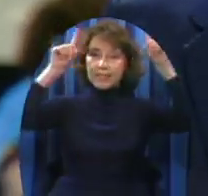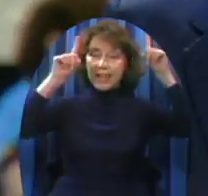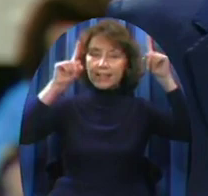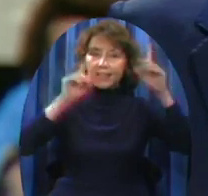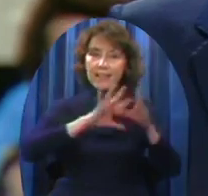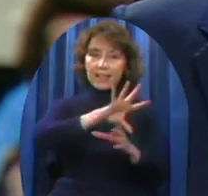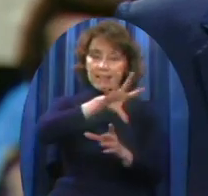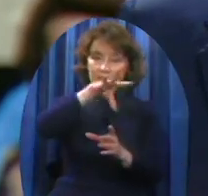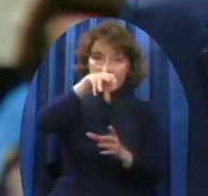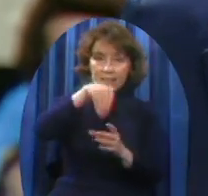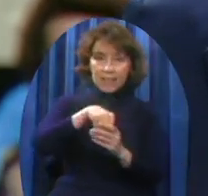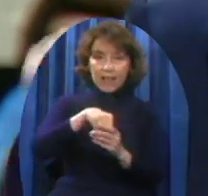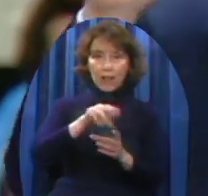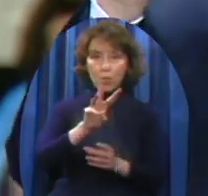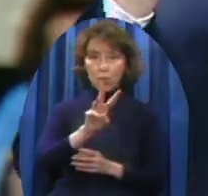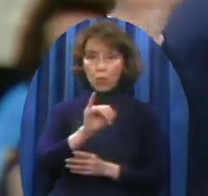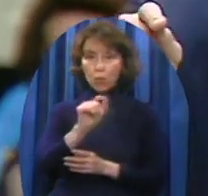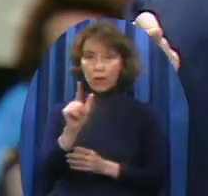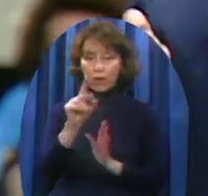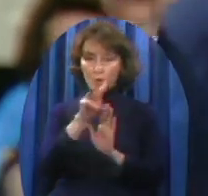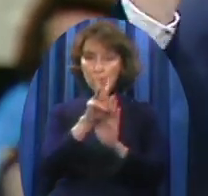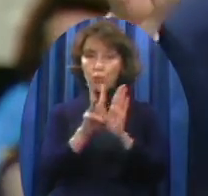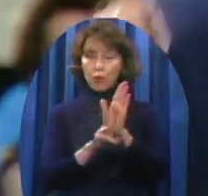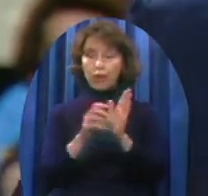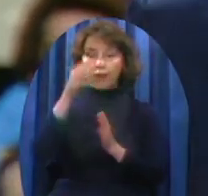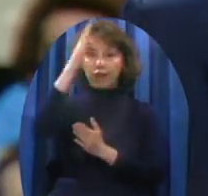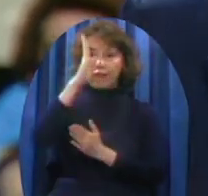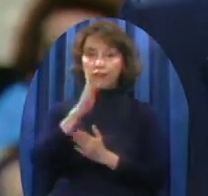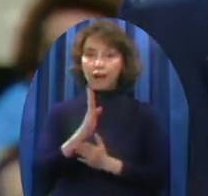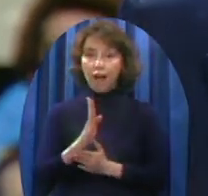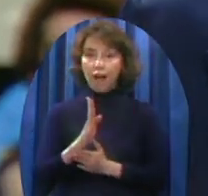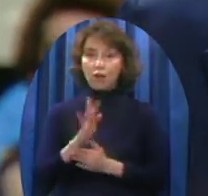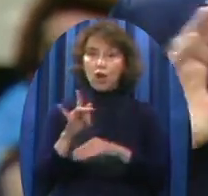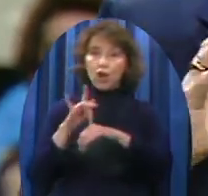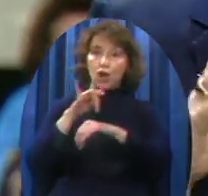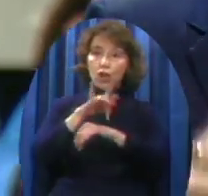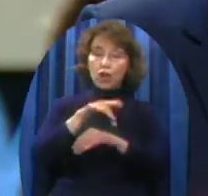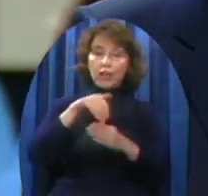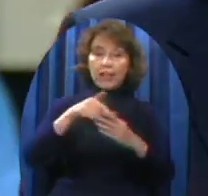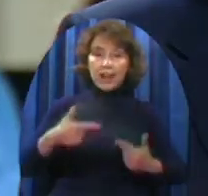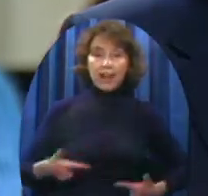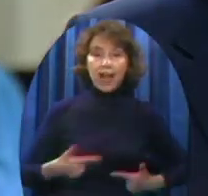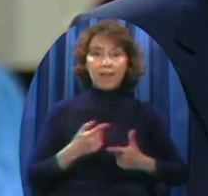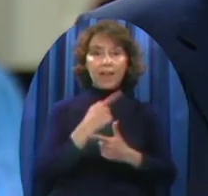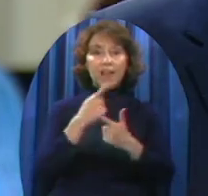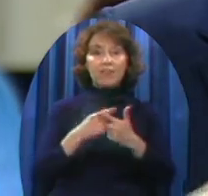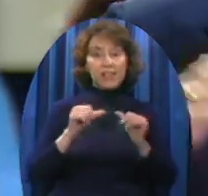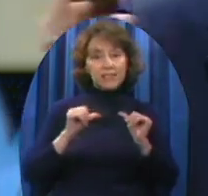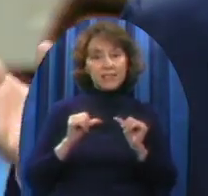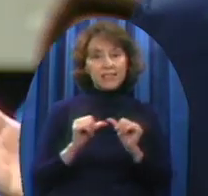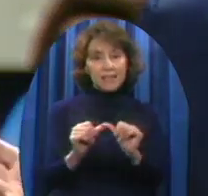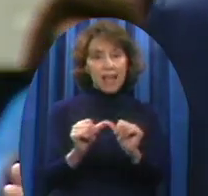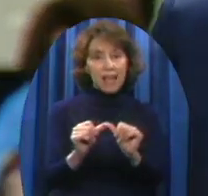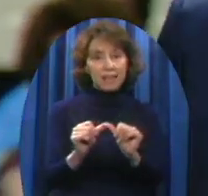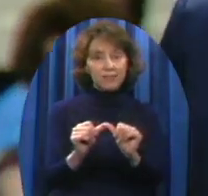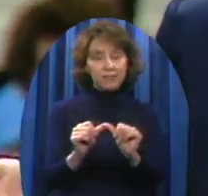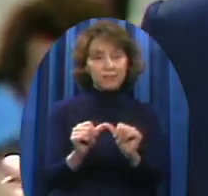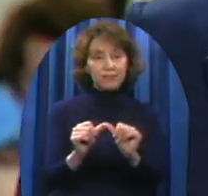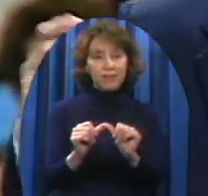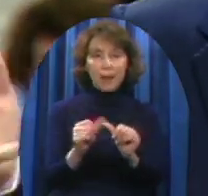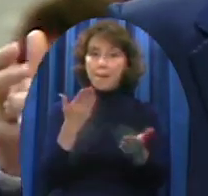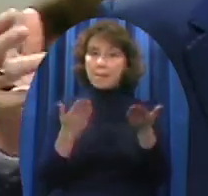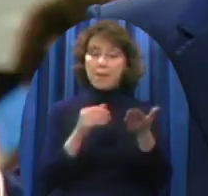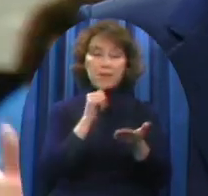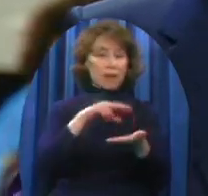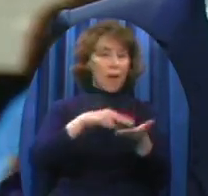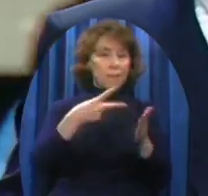of God as early as possible in life and staying there for as long as possible. That is success. It may not involve riches,